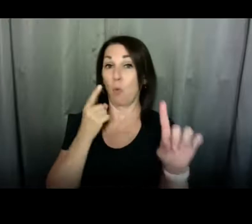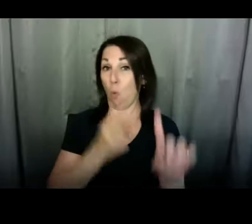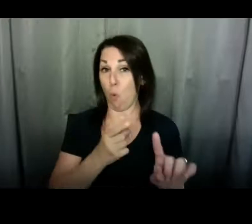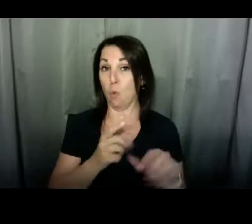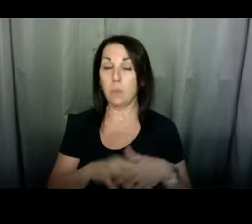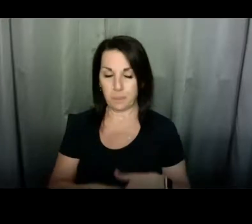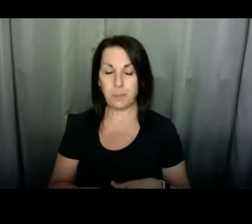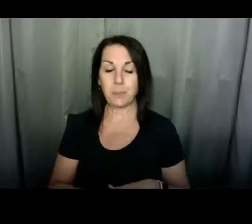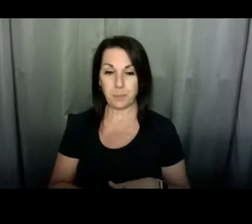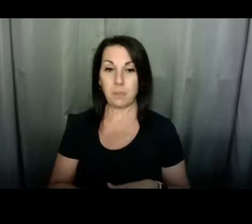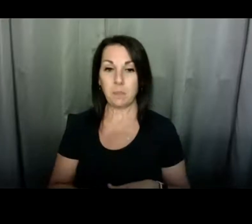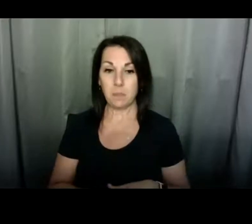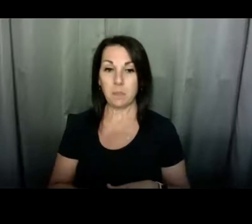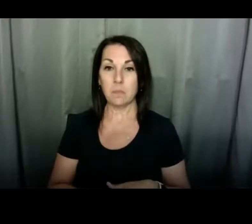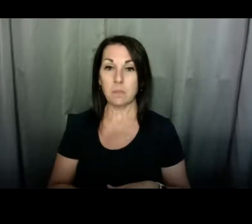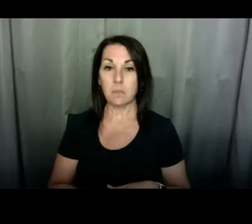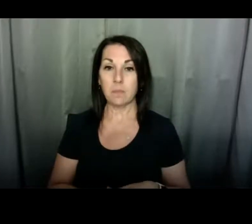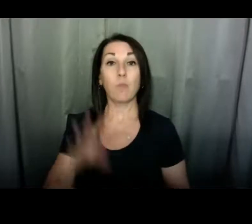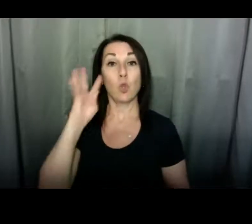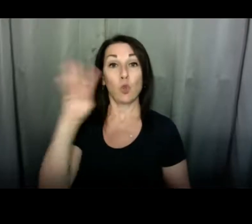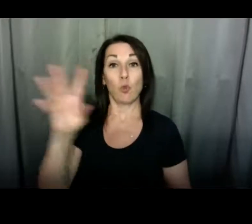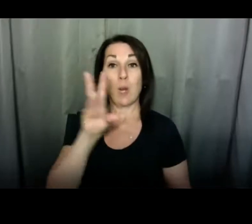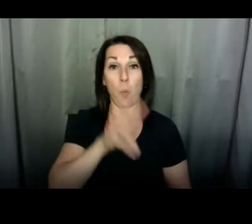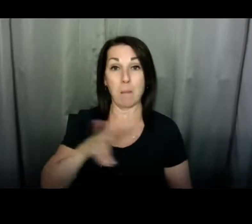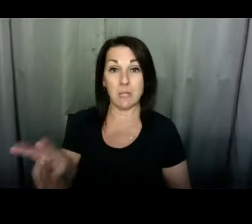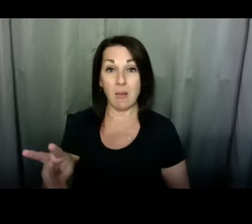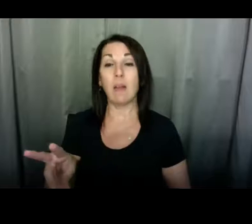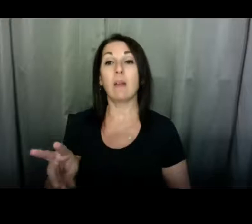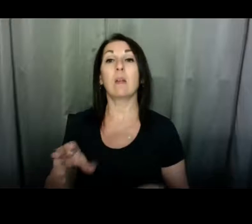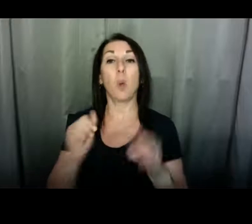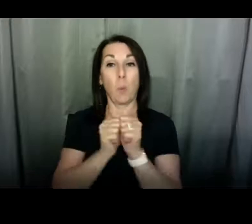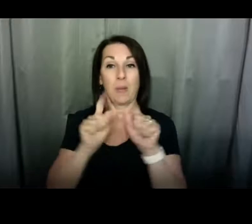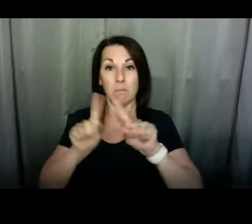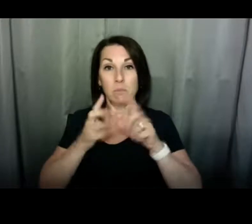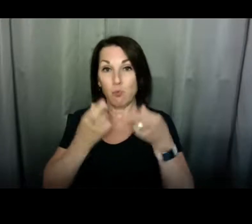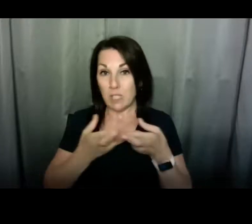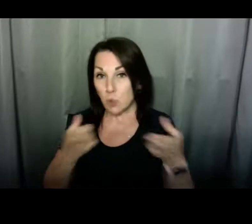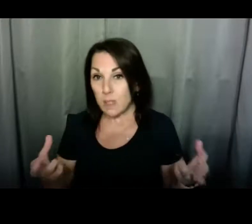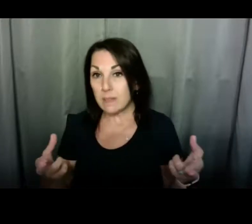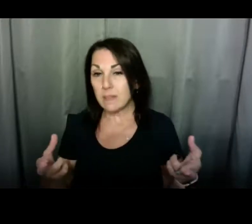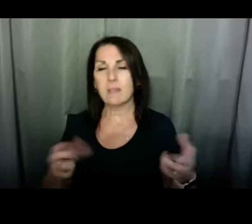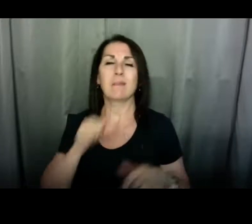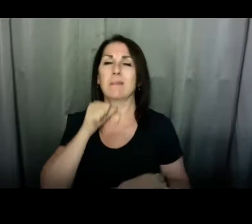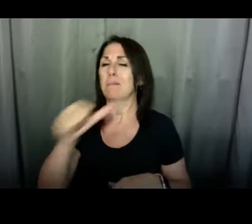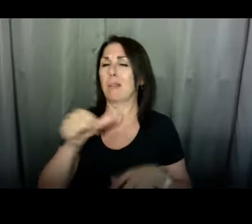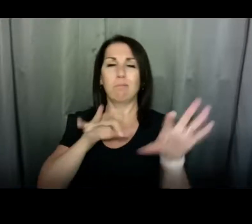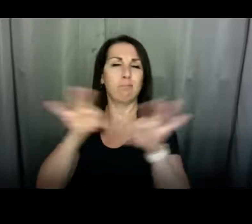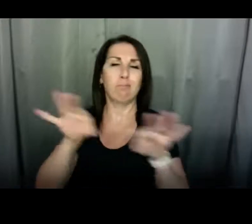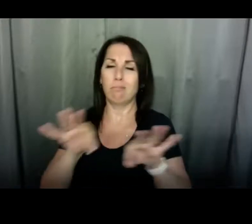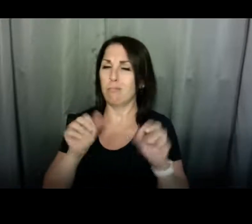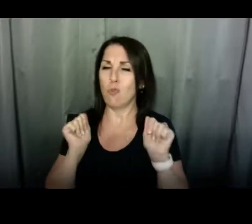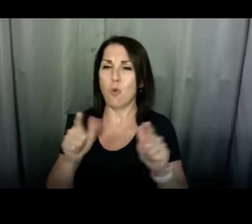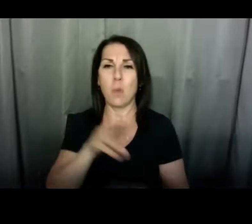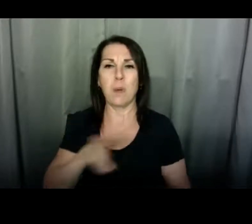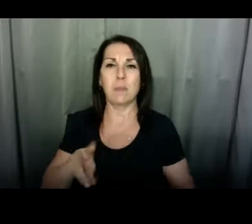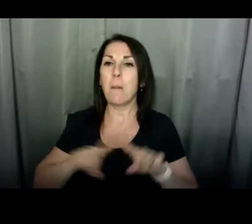And we created a website with resources. And I'm not going to go through the whole website. I'm just going to